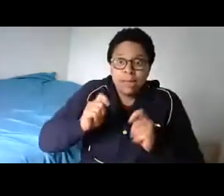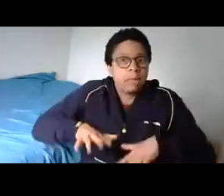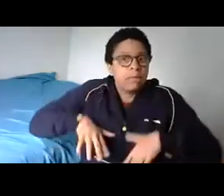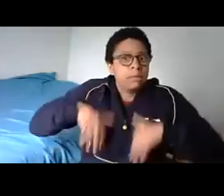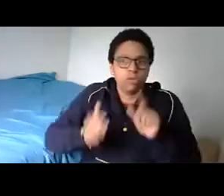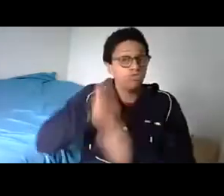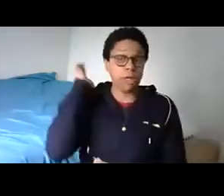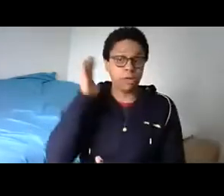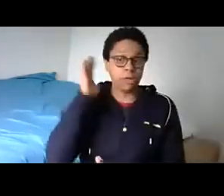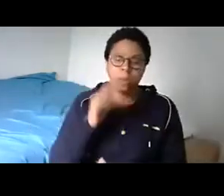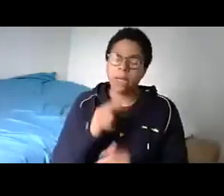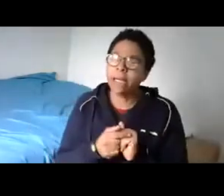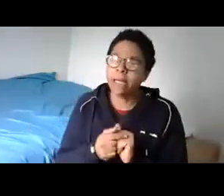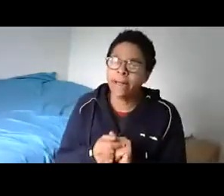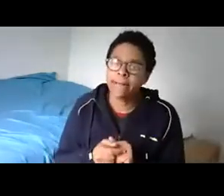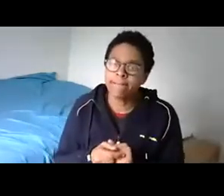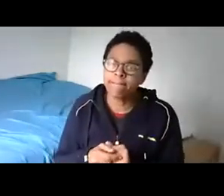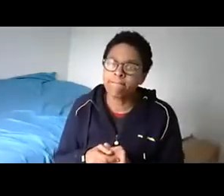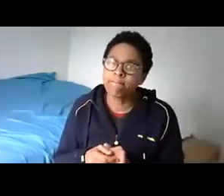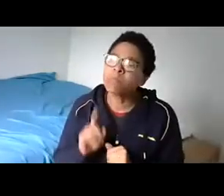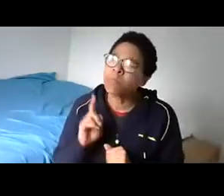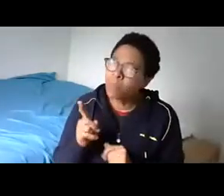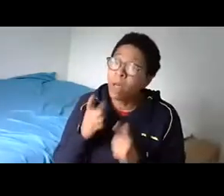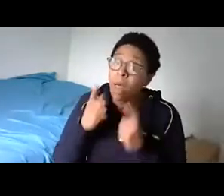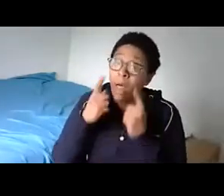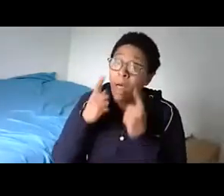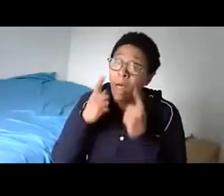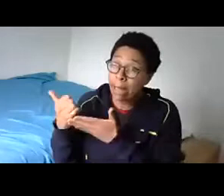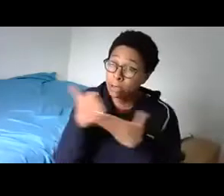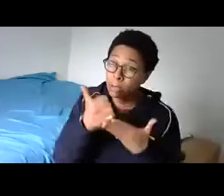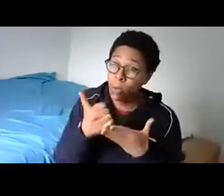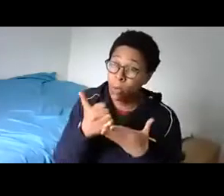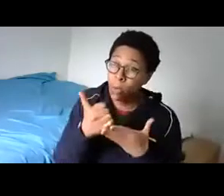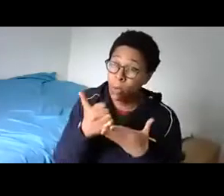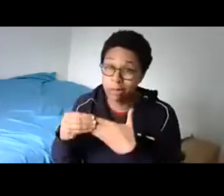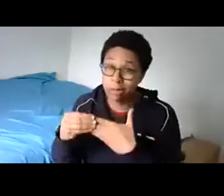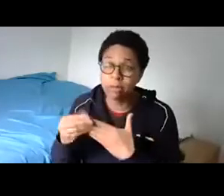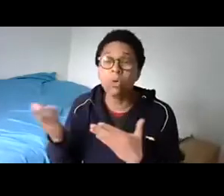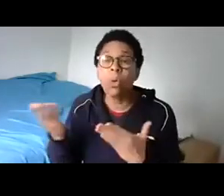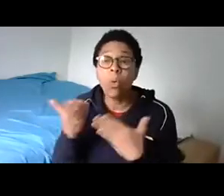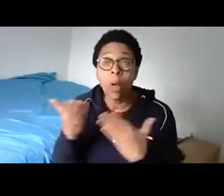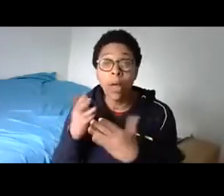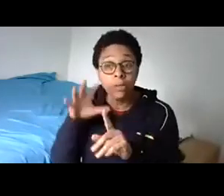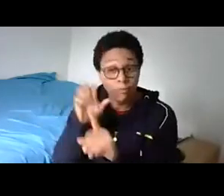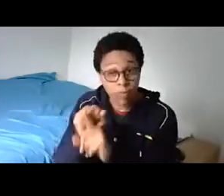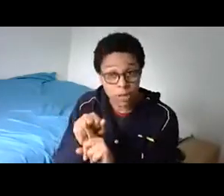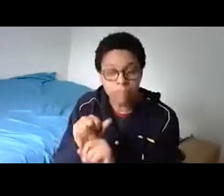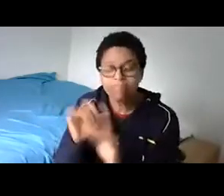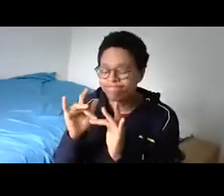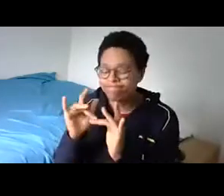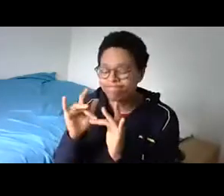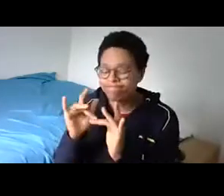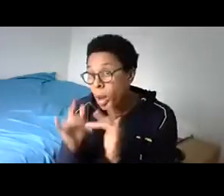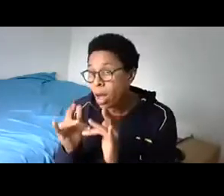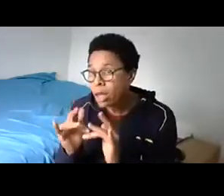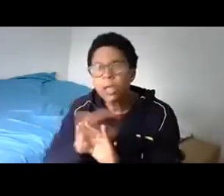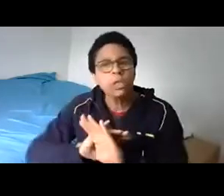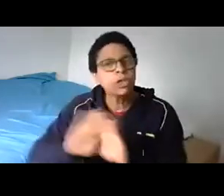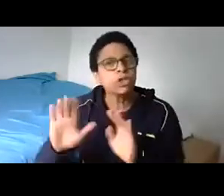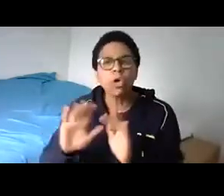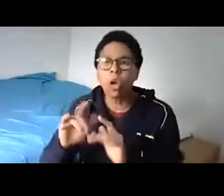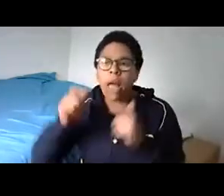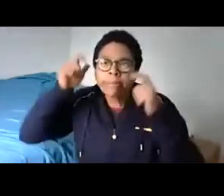it's basically the care and support guidance is available online, and it's not written in a legal